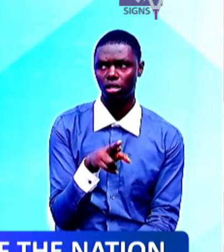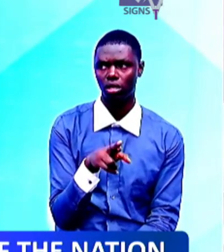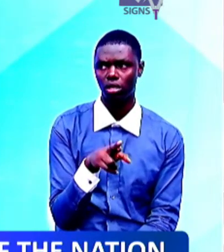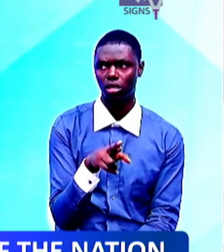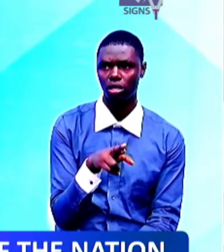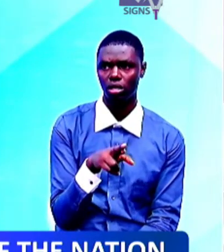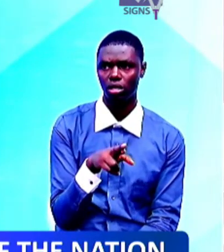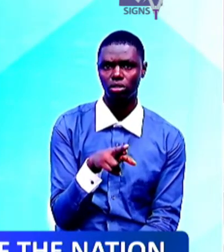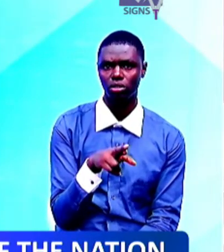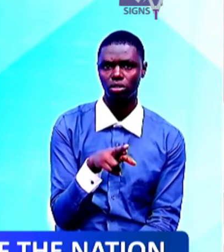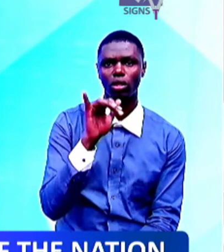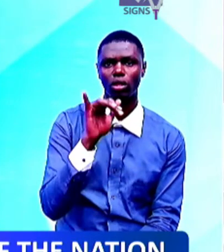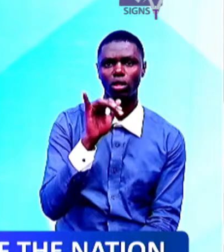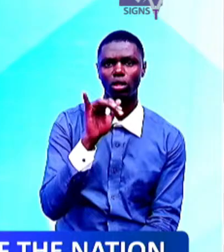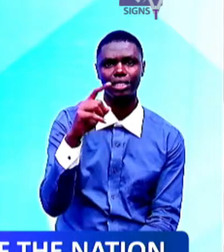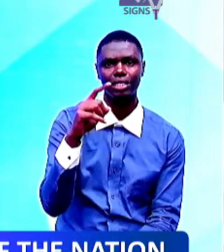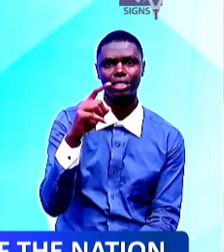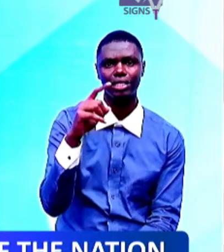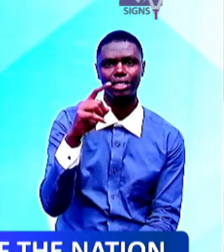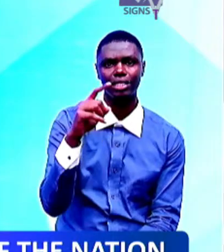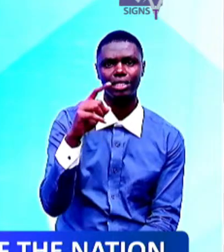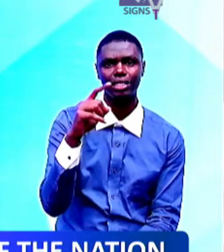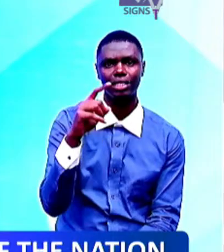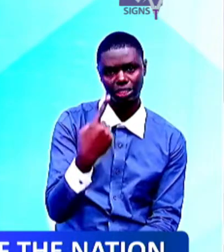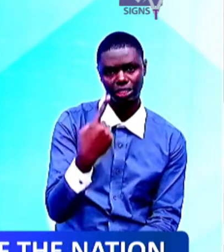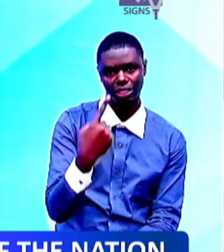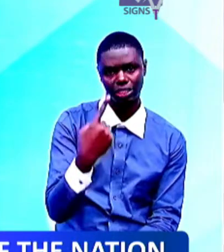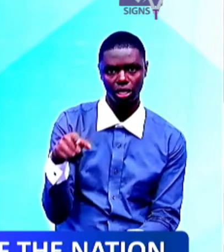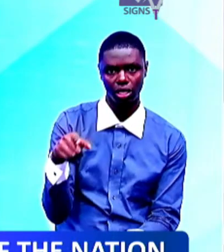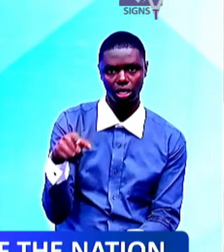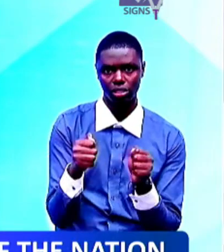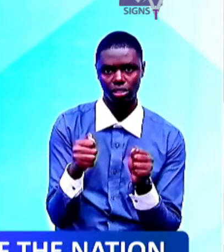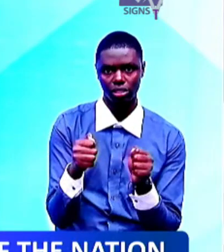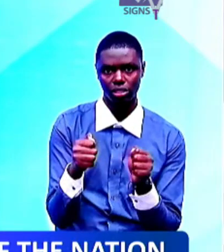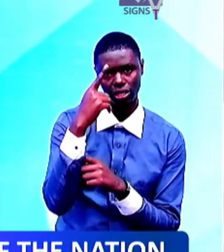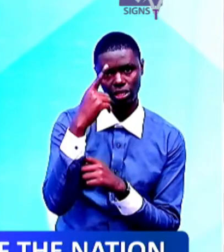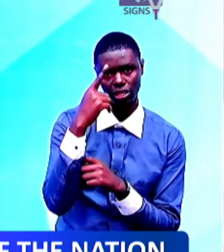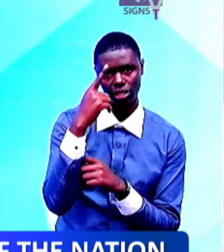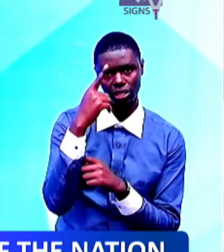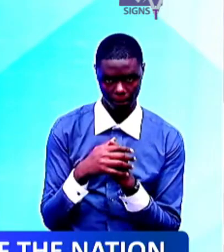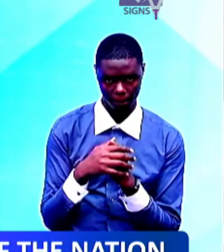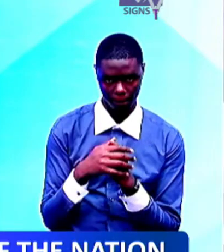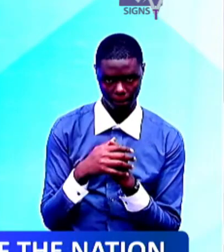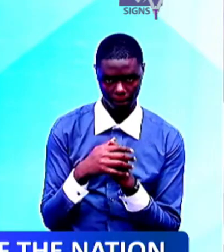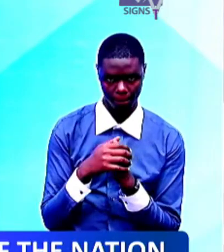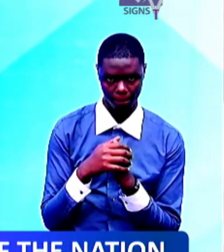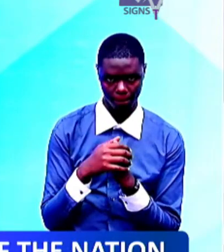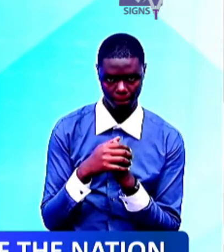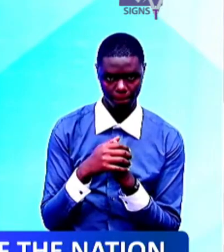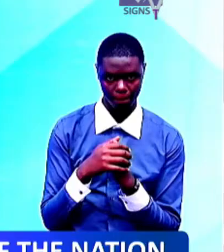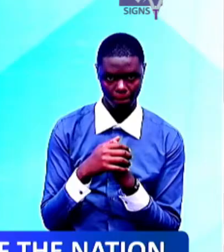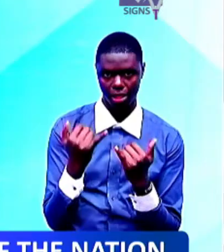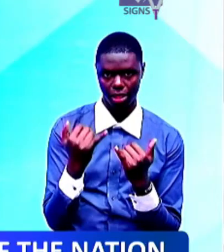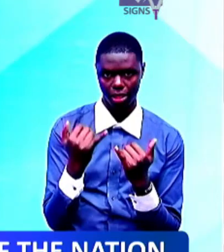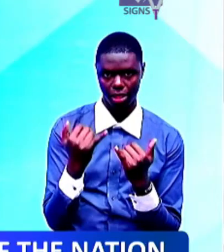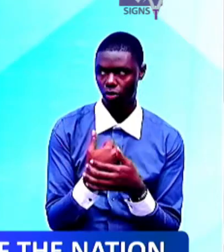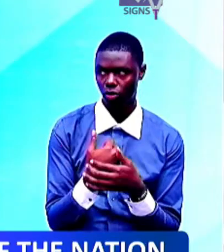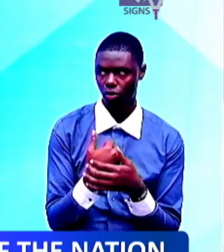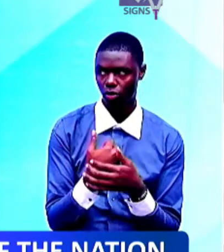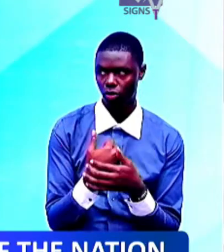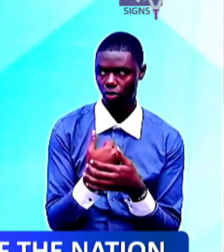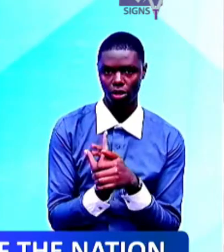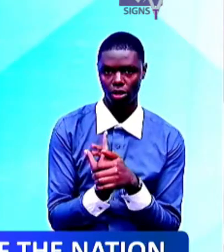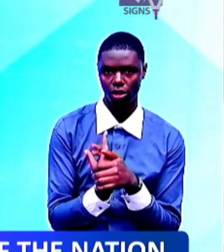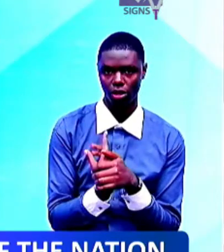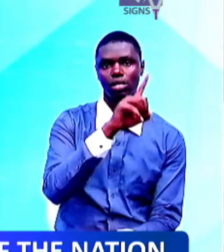single dream that I asked you about? It has destroyed that dream because now we have to make quick wealth. The question,